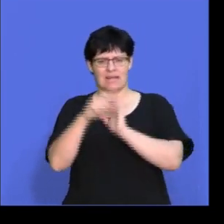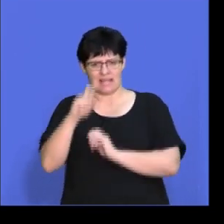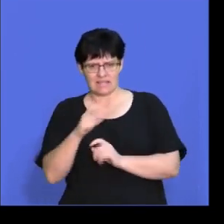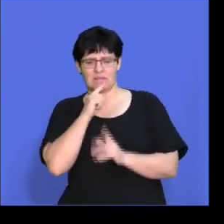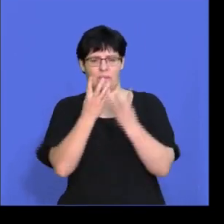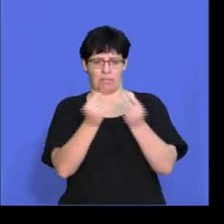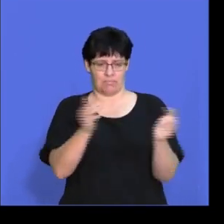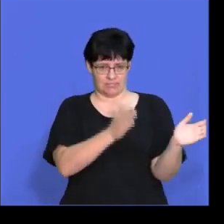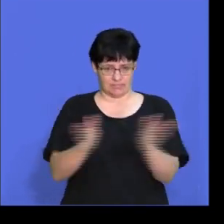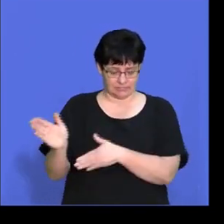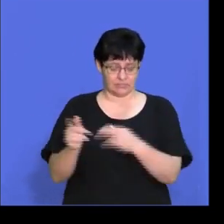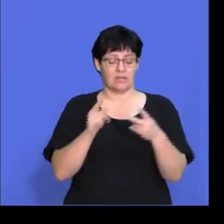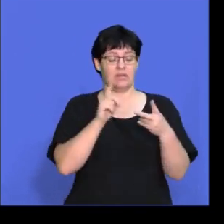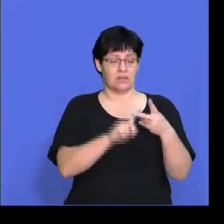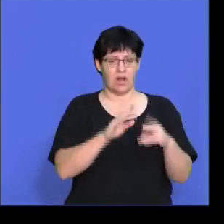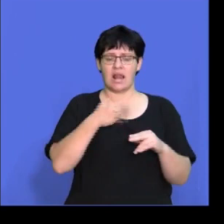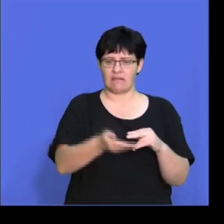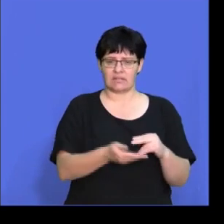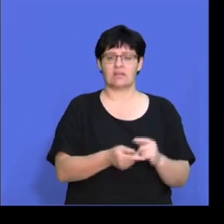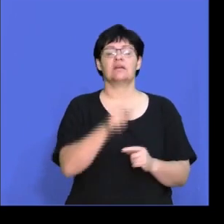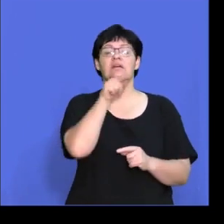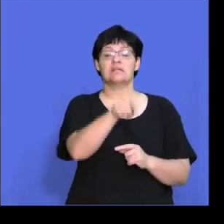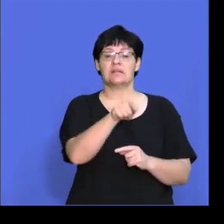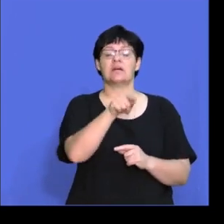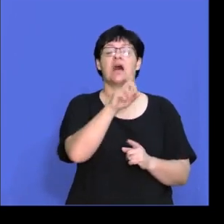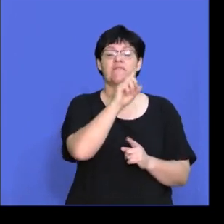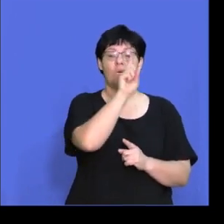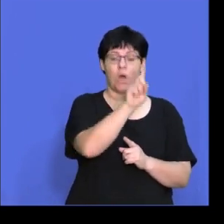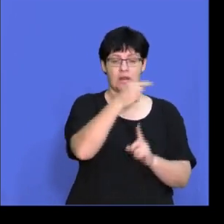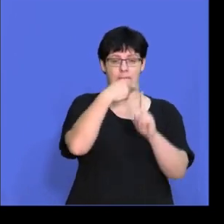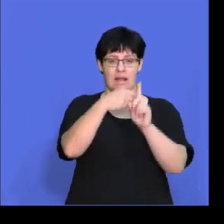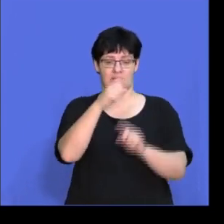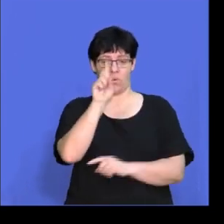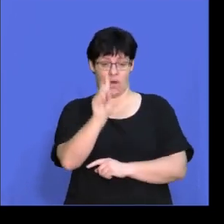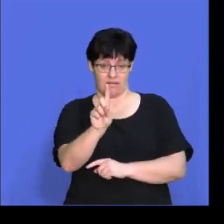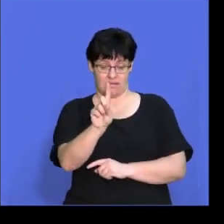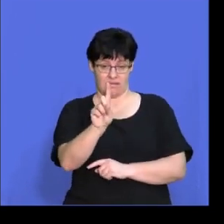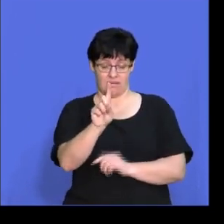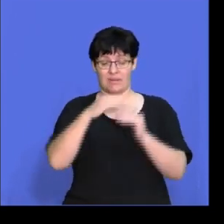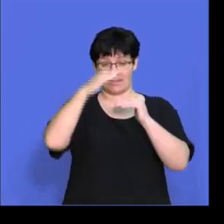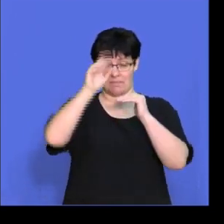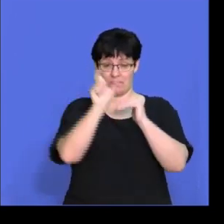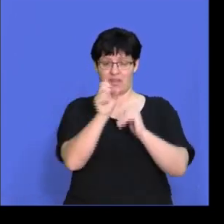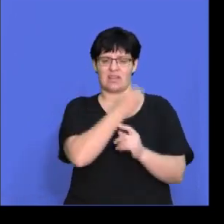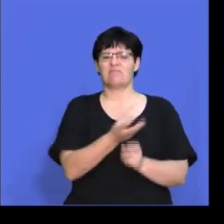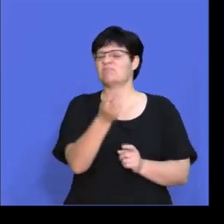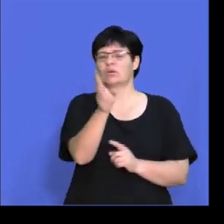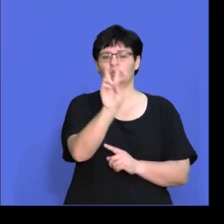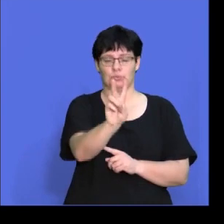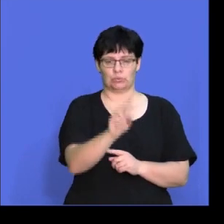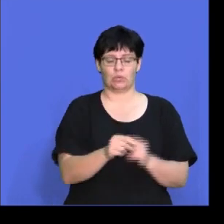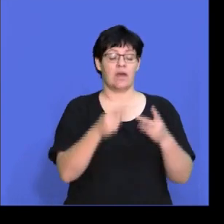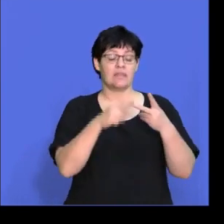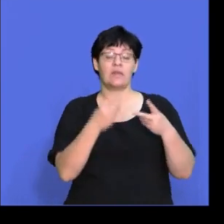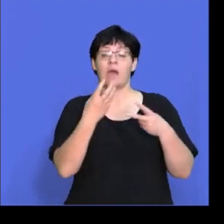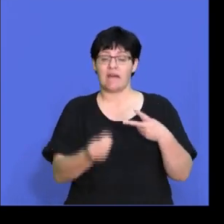x's, so those have disappeared. So all we left with in the numerator is the 1 plus the 1, which gives us the 2.